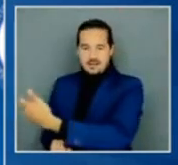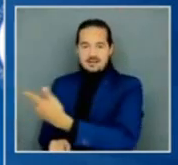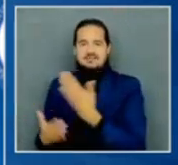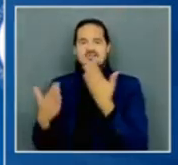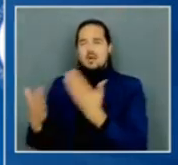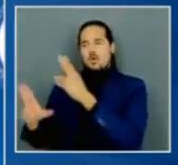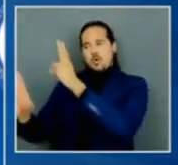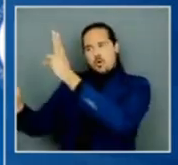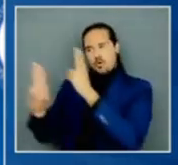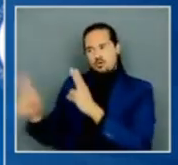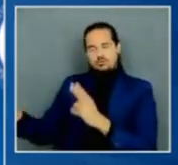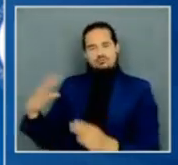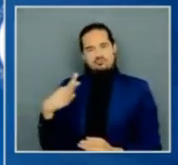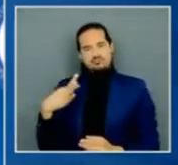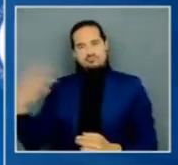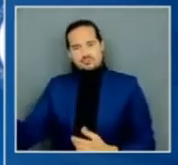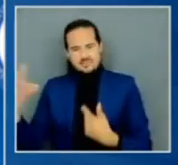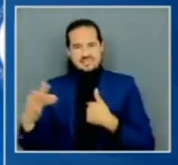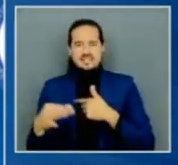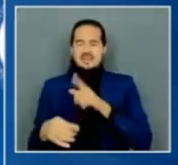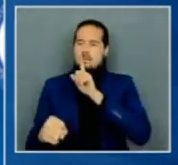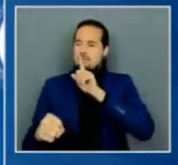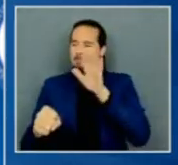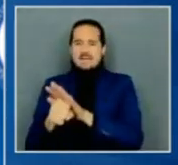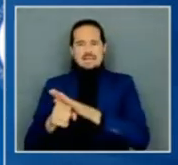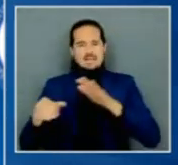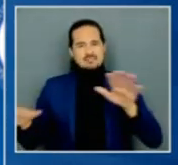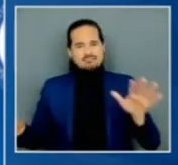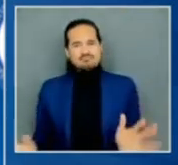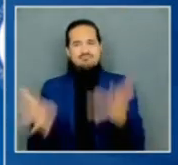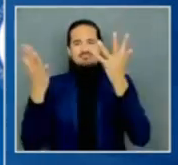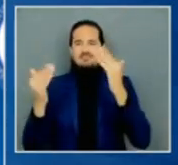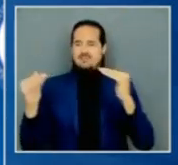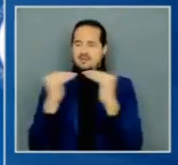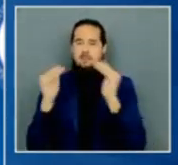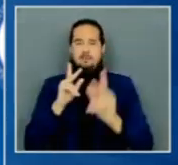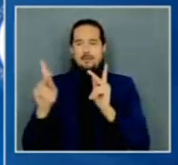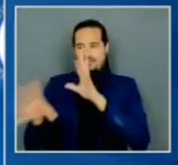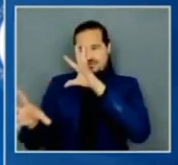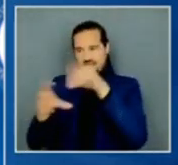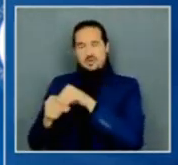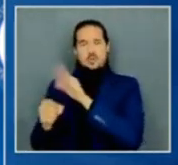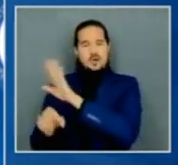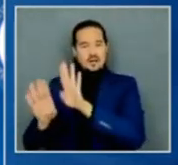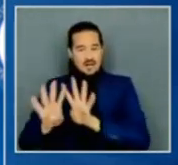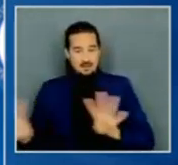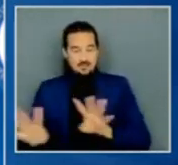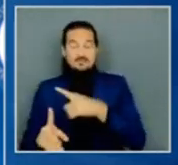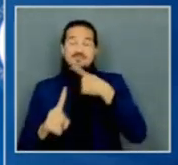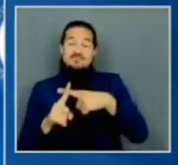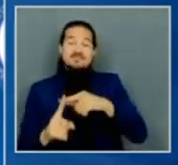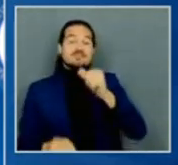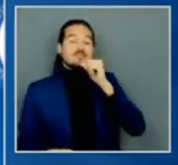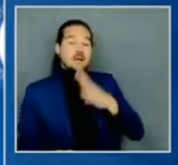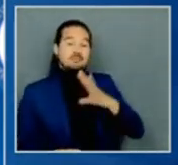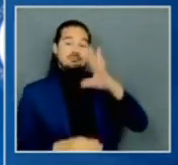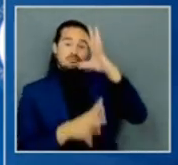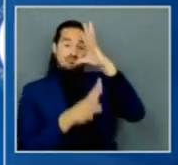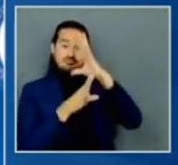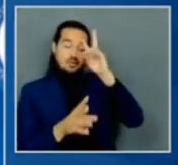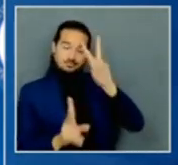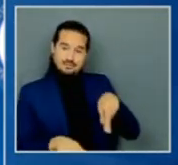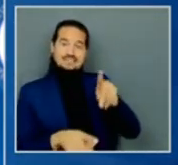for honoring your commitment to diversity with this administration that you're assembling. And thank you, Madam Vice